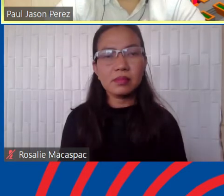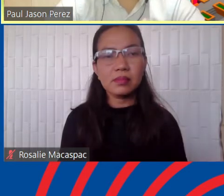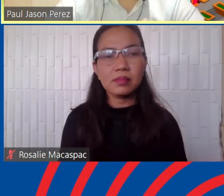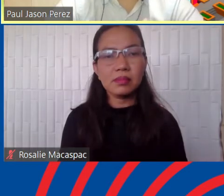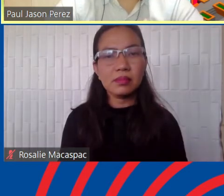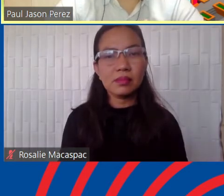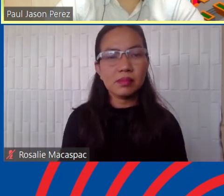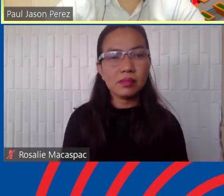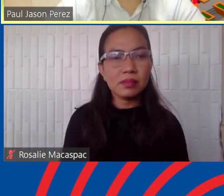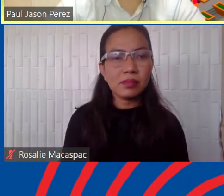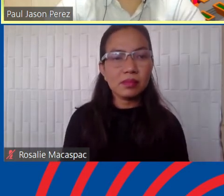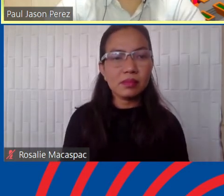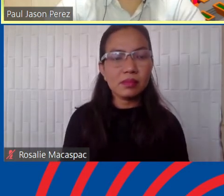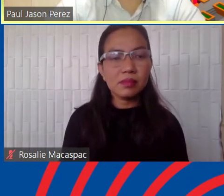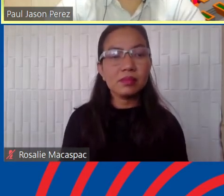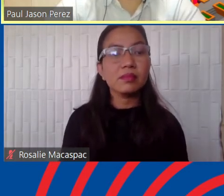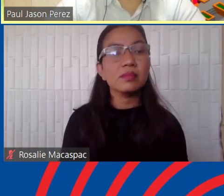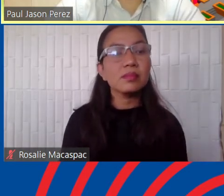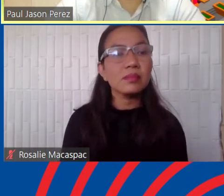Safe deck.